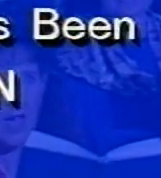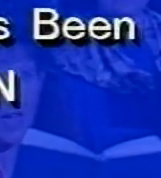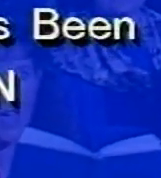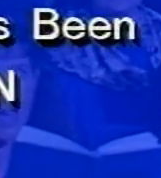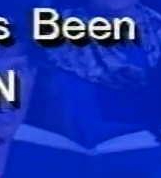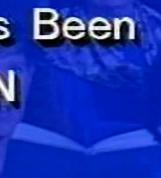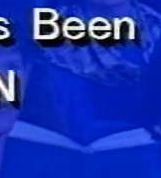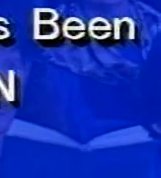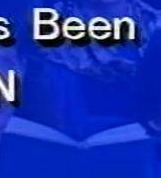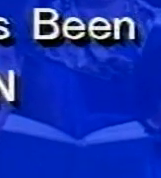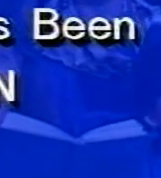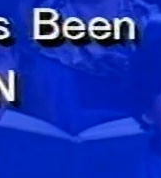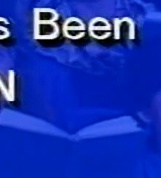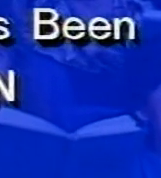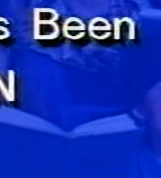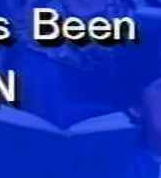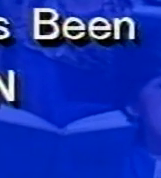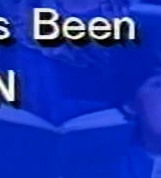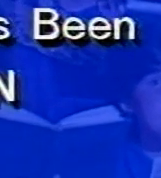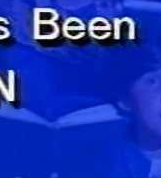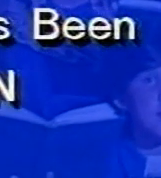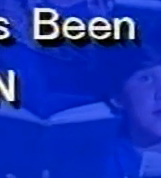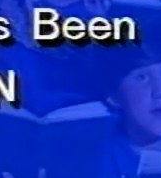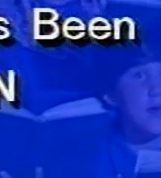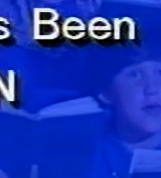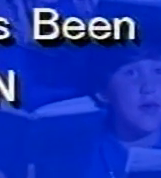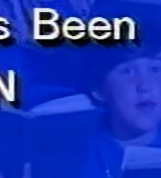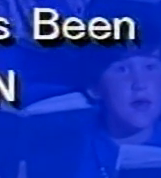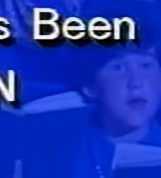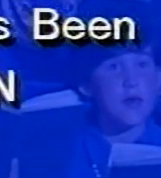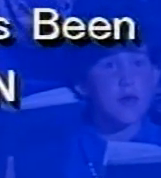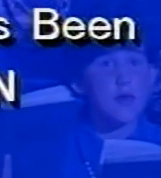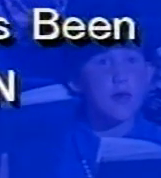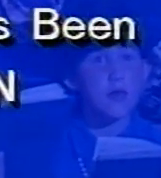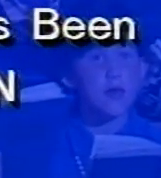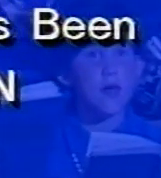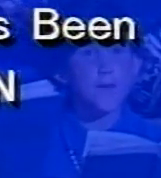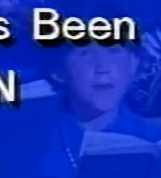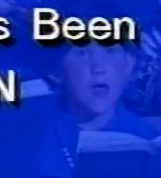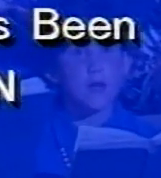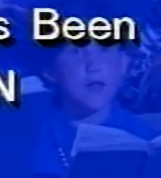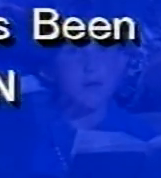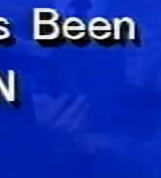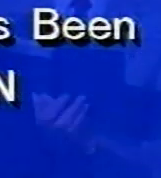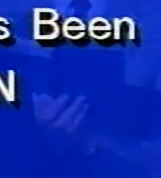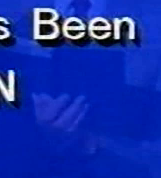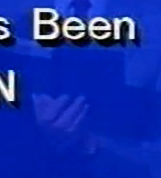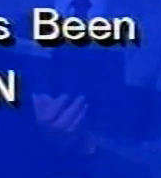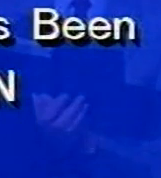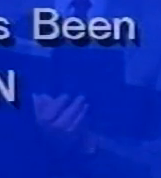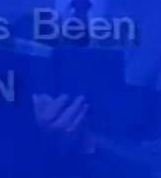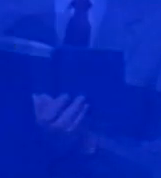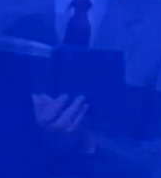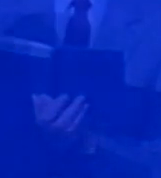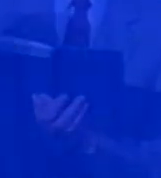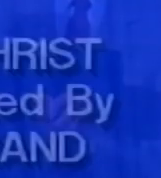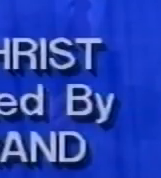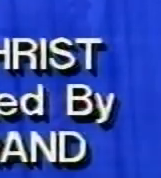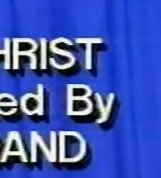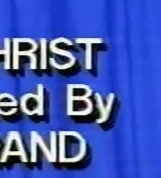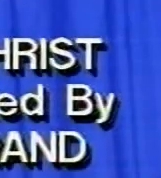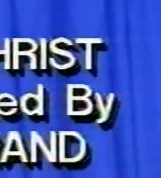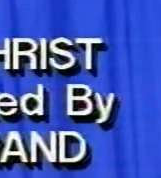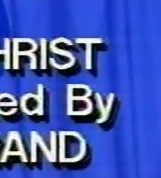a way for me Won't it be grand to